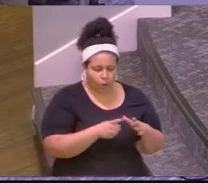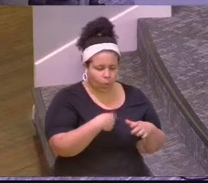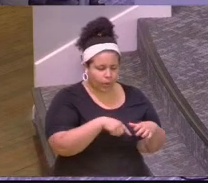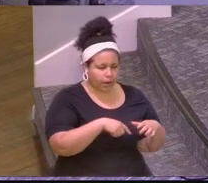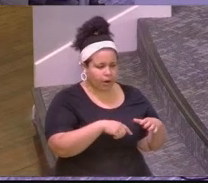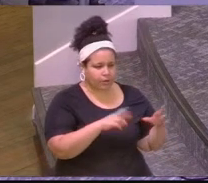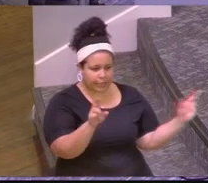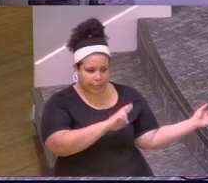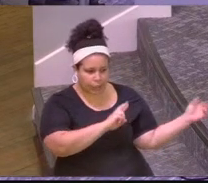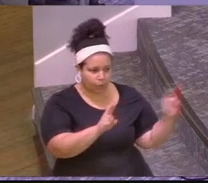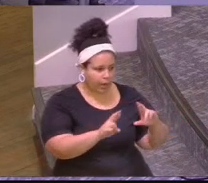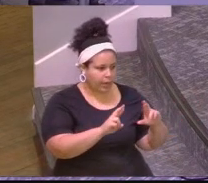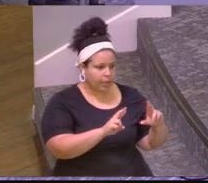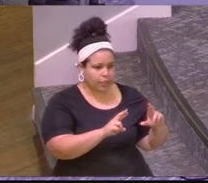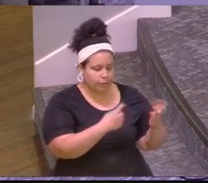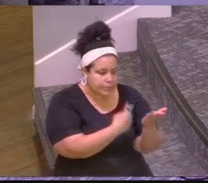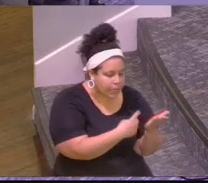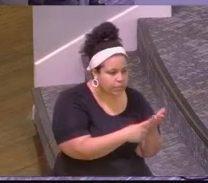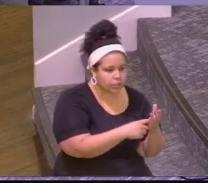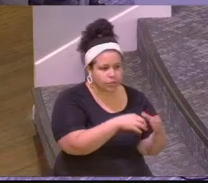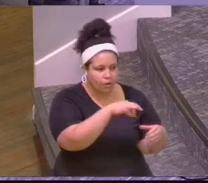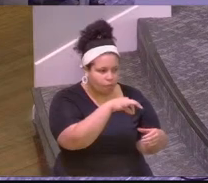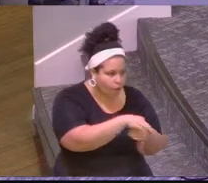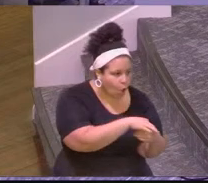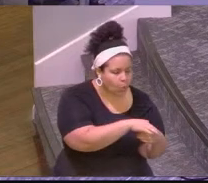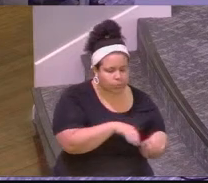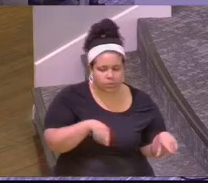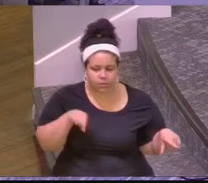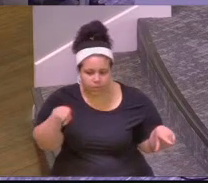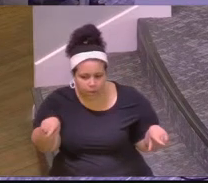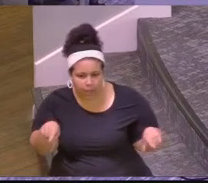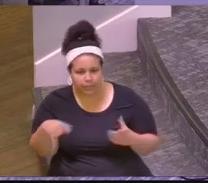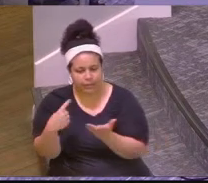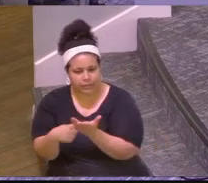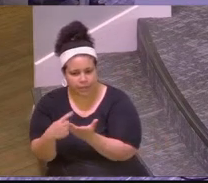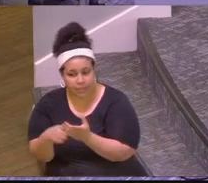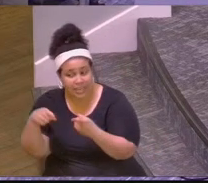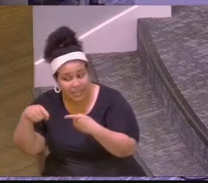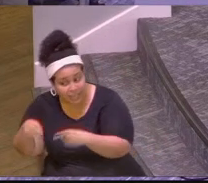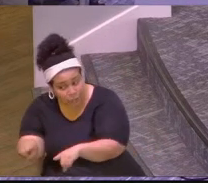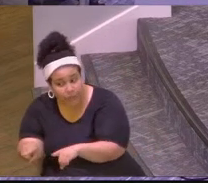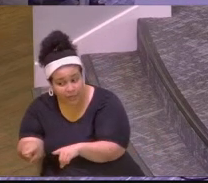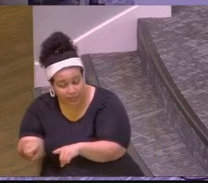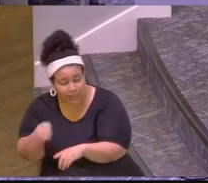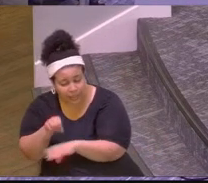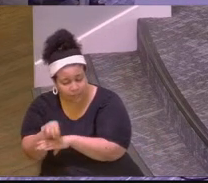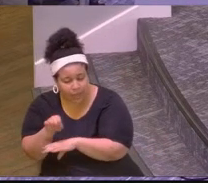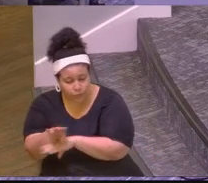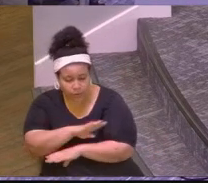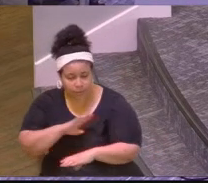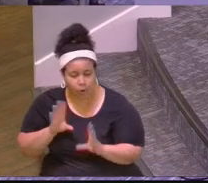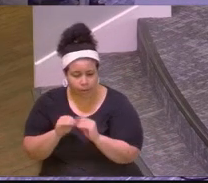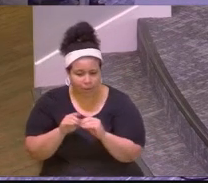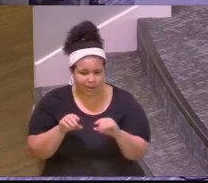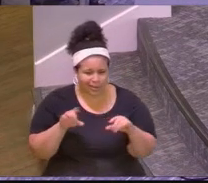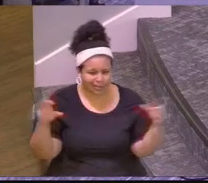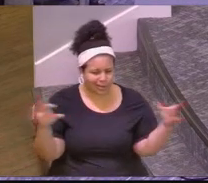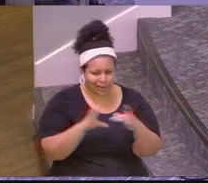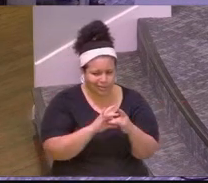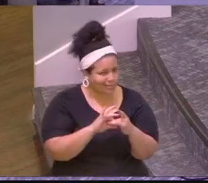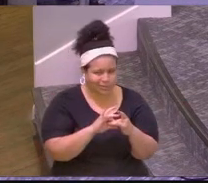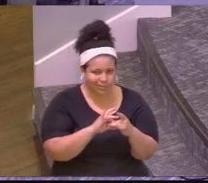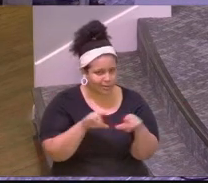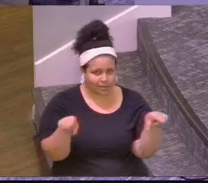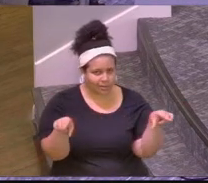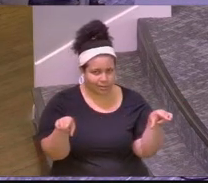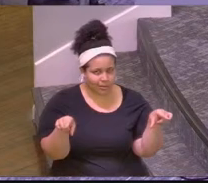and votes about and what is being discussed at the advisory board meetings. And so while it is helpful to